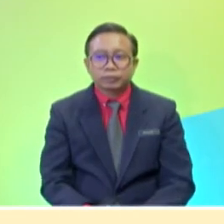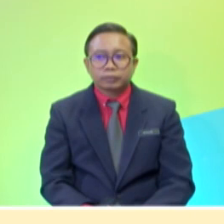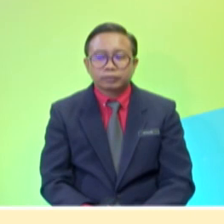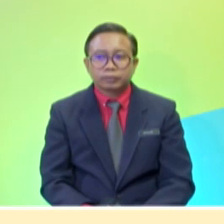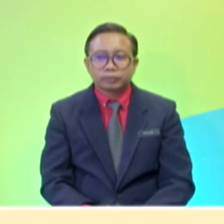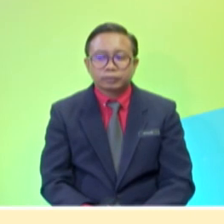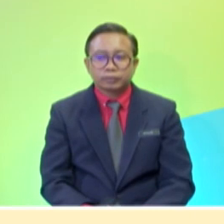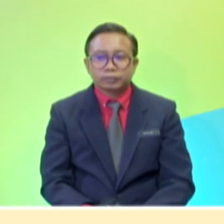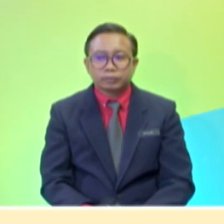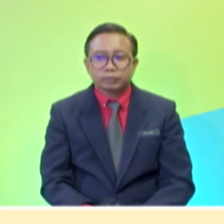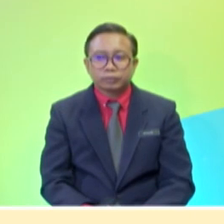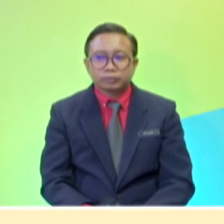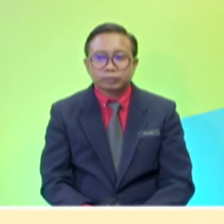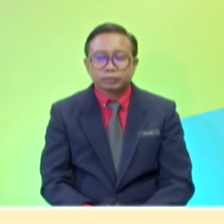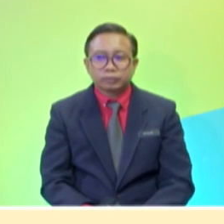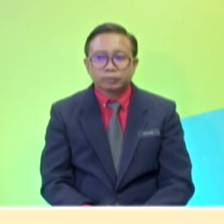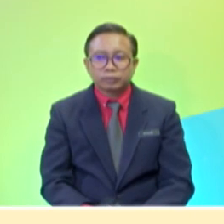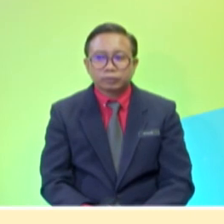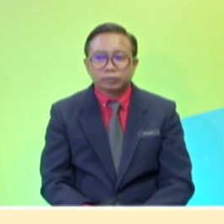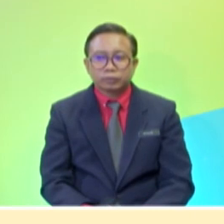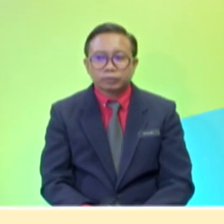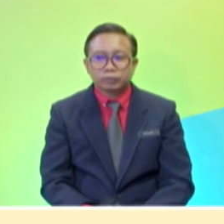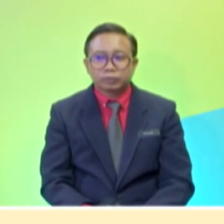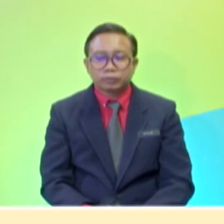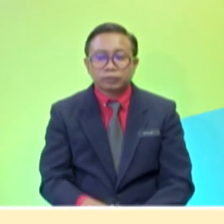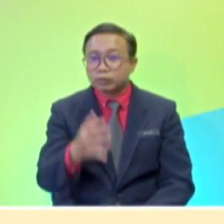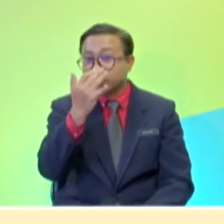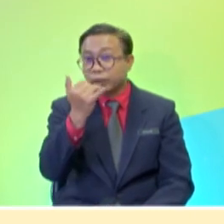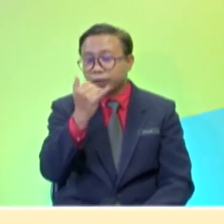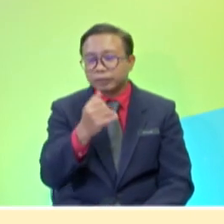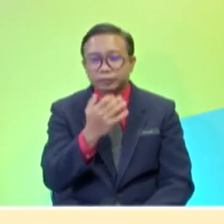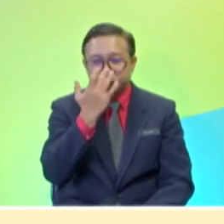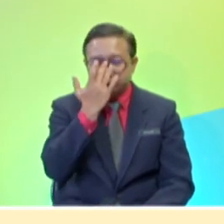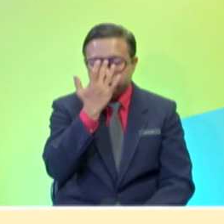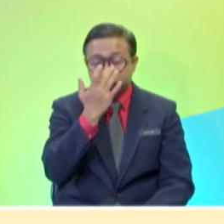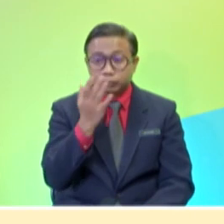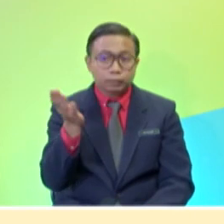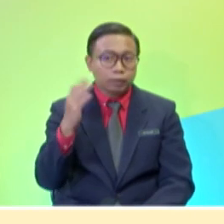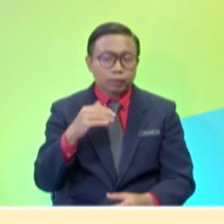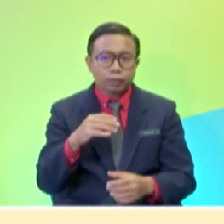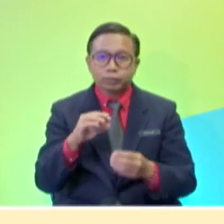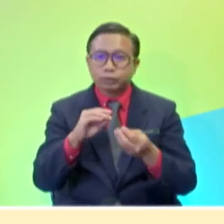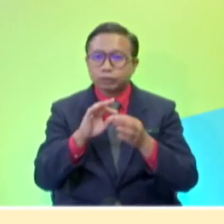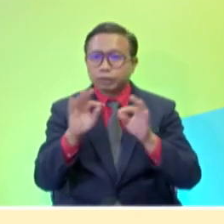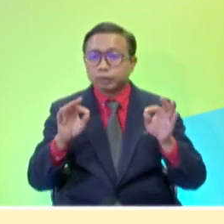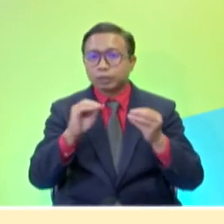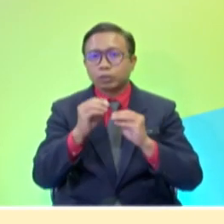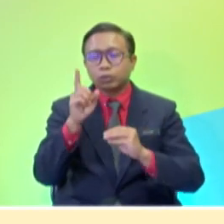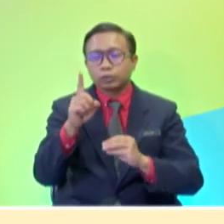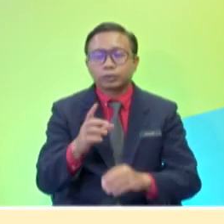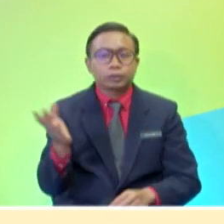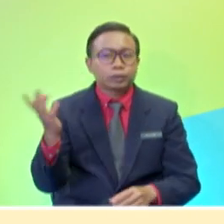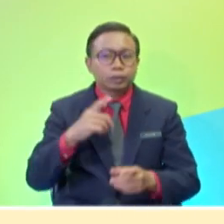Okay, Freda again. Okay. Why are you shaking your head? Come on. Okay, come Freda. Sentence number 1. Let's